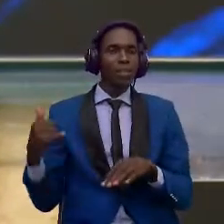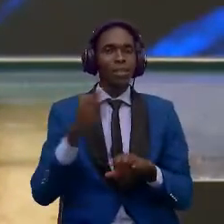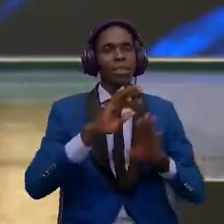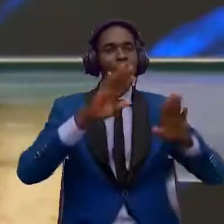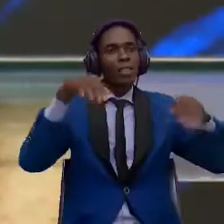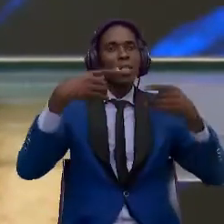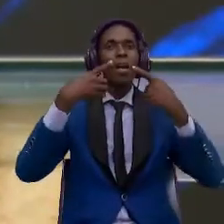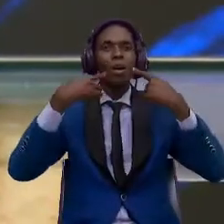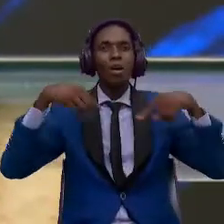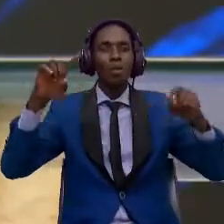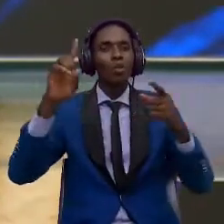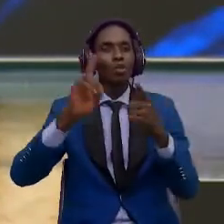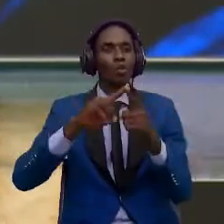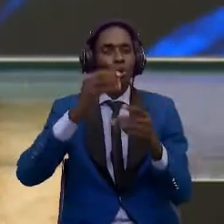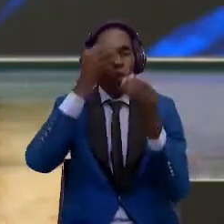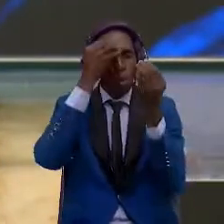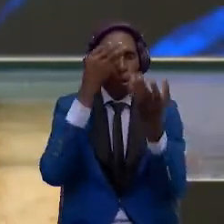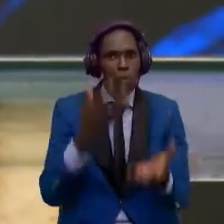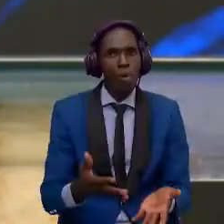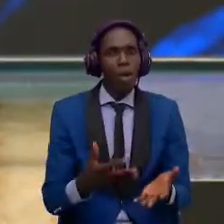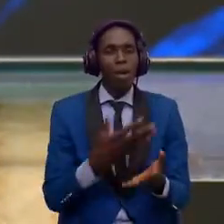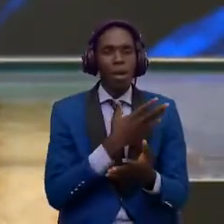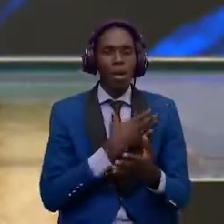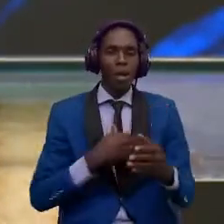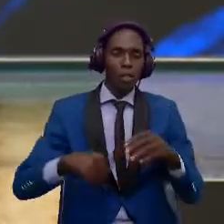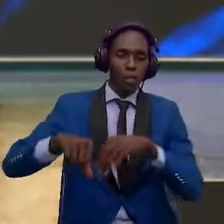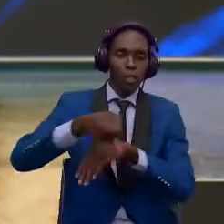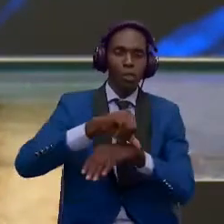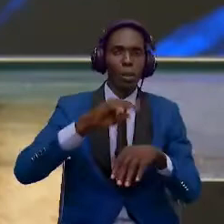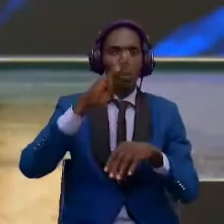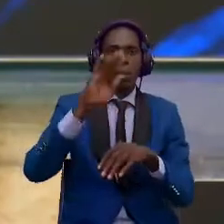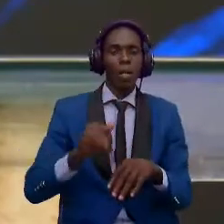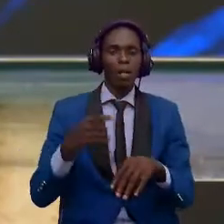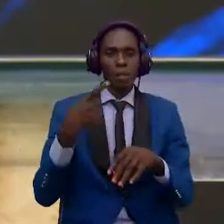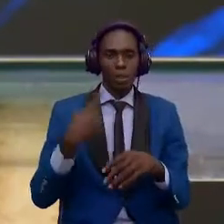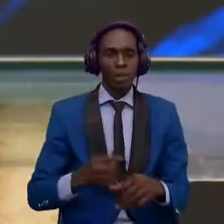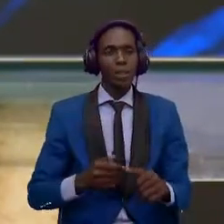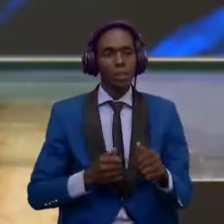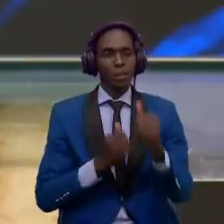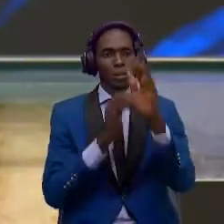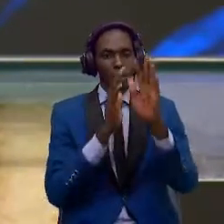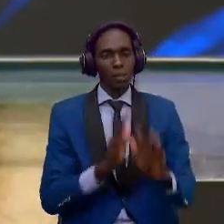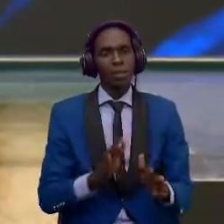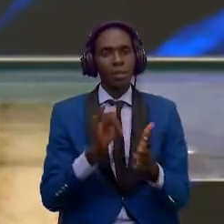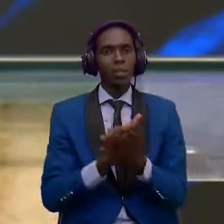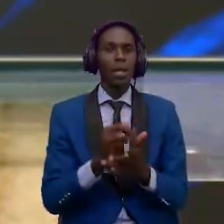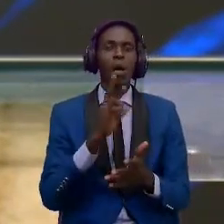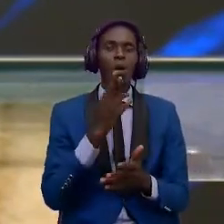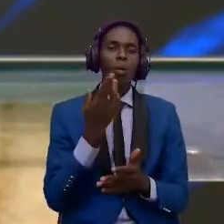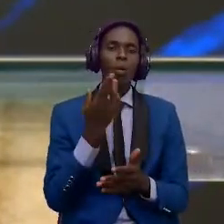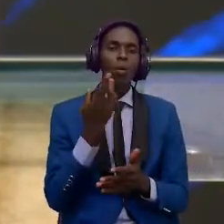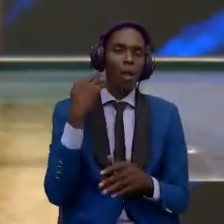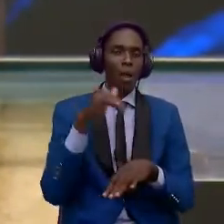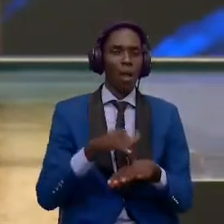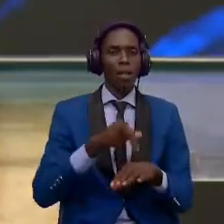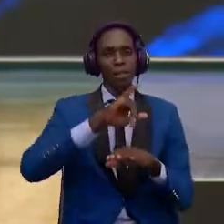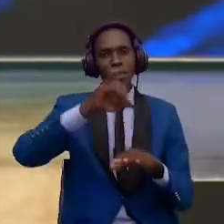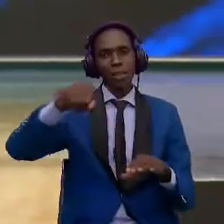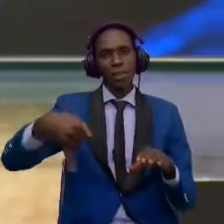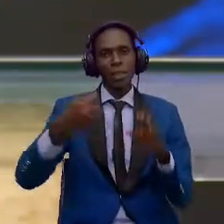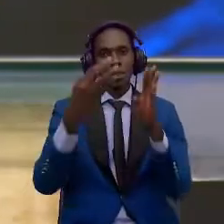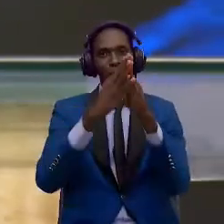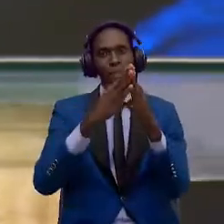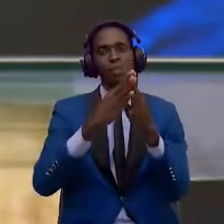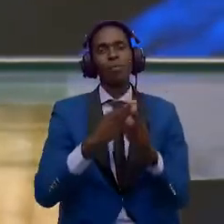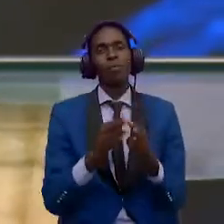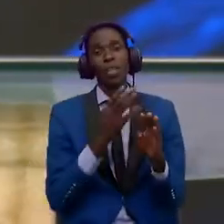were ordained of the apostles and elders which are at Jerusalem. And then in verse 5,